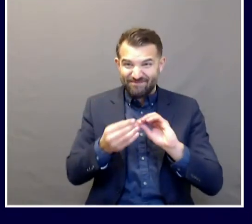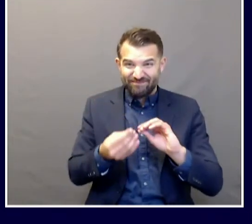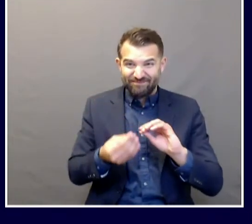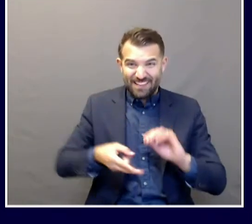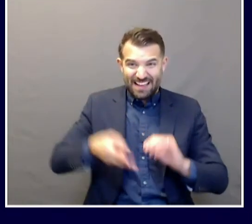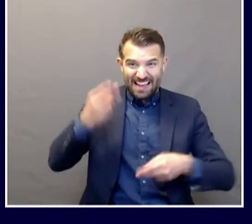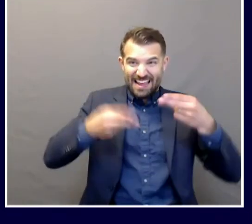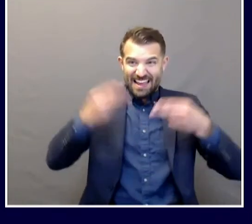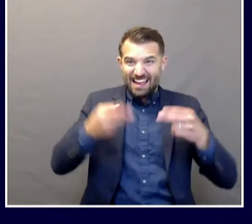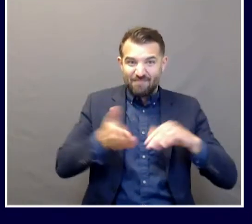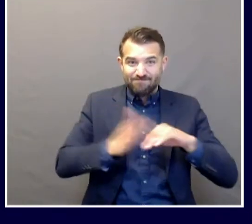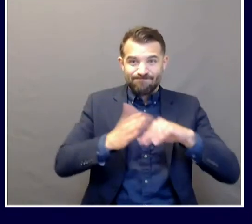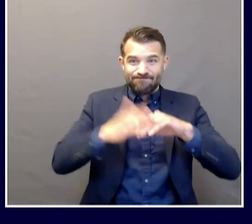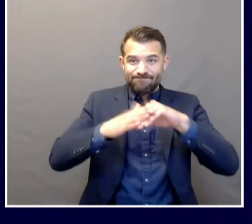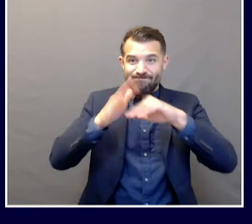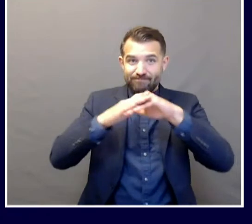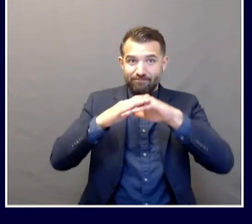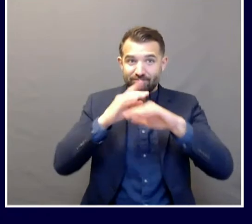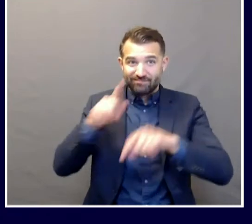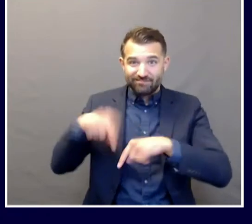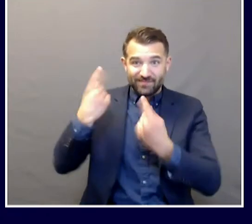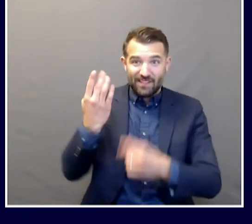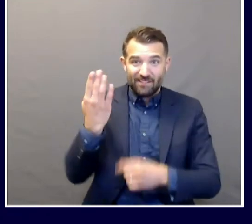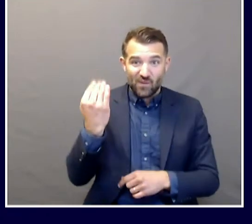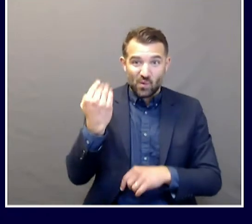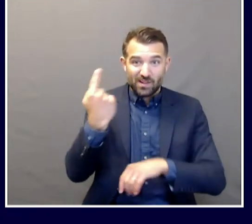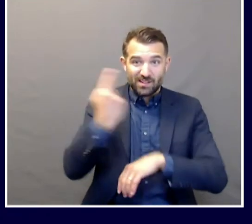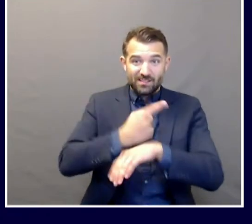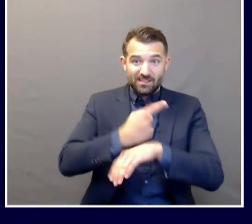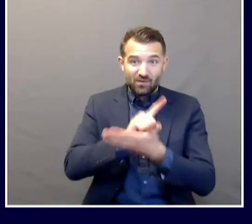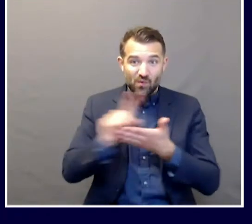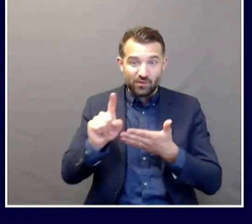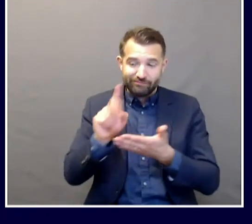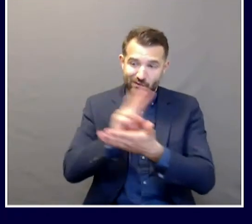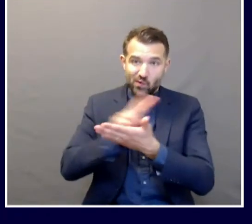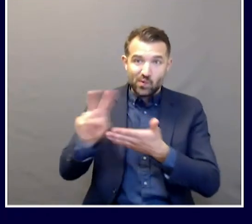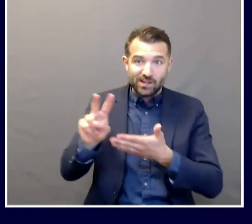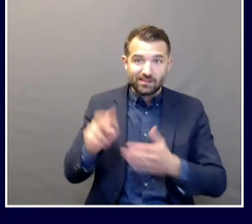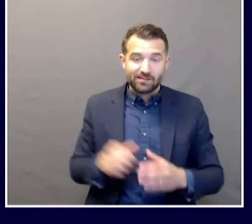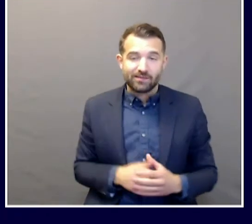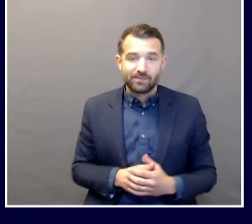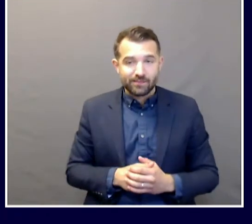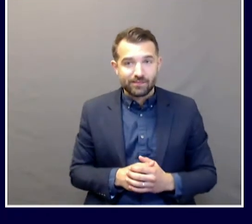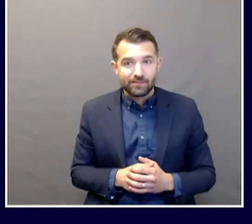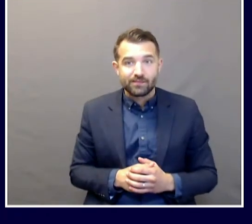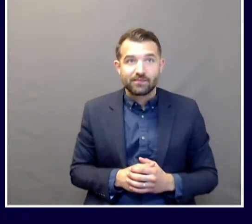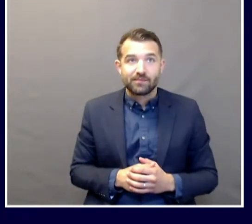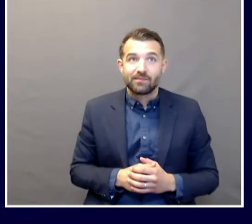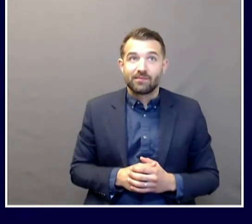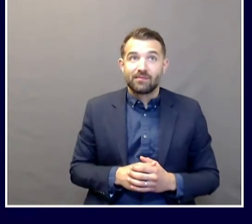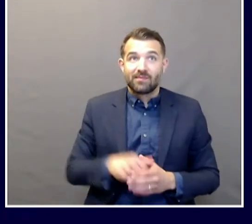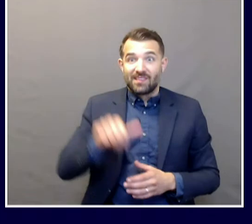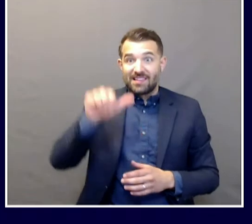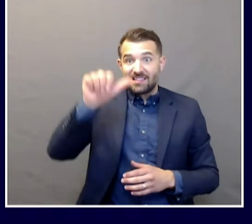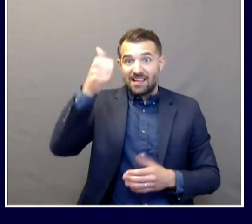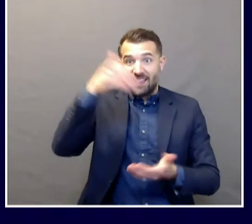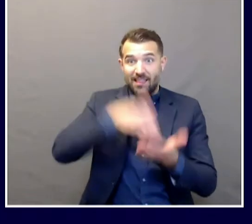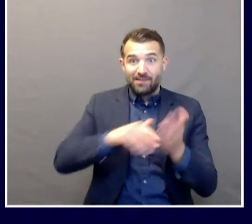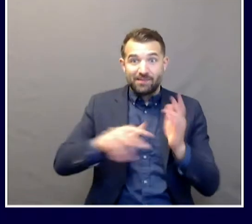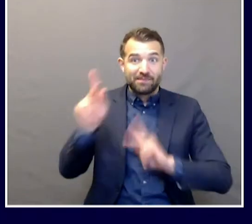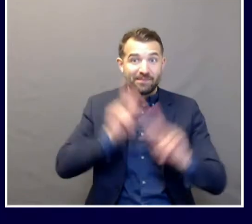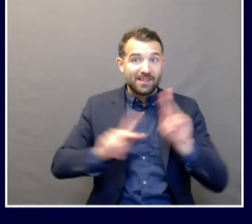cases over the last 14 days per 10,000 people in Androscoggin County is 90 cases